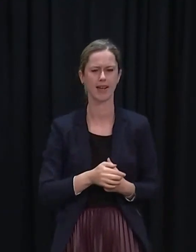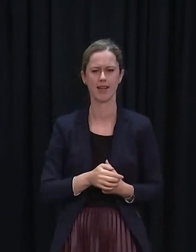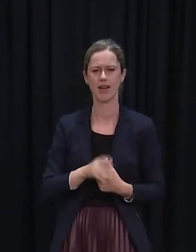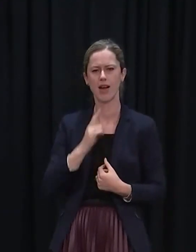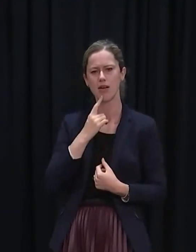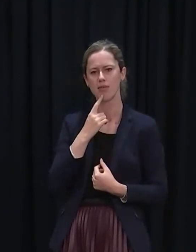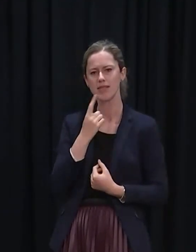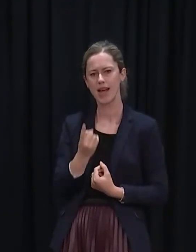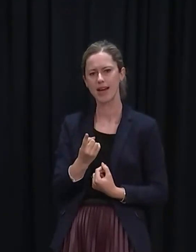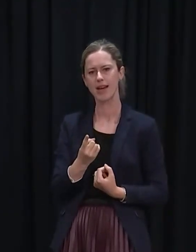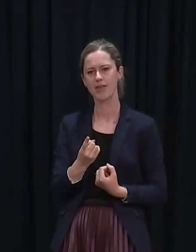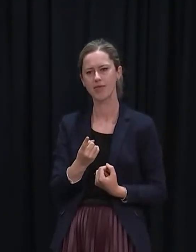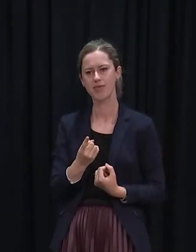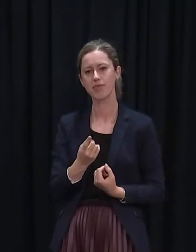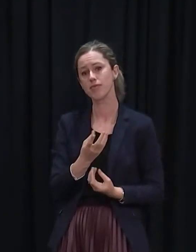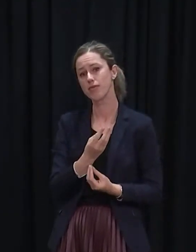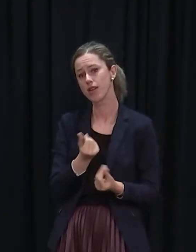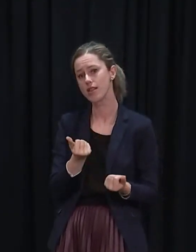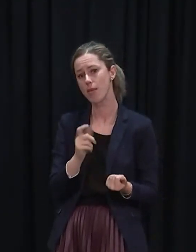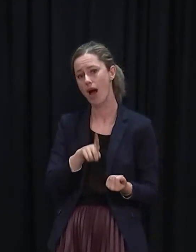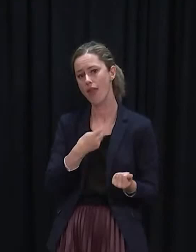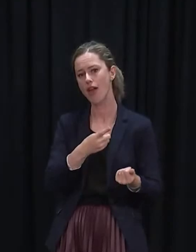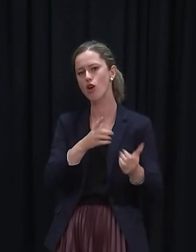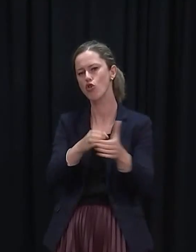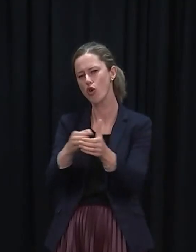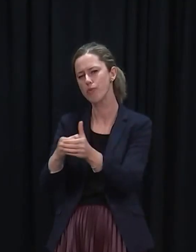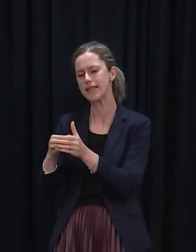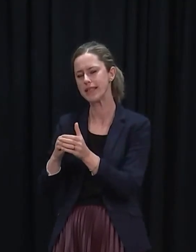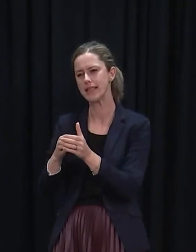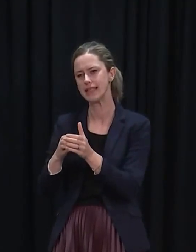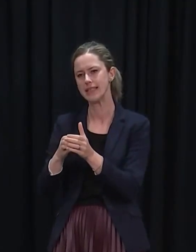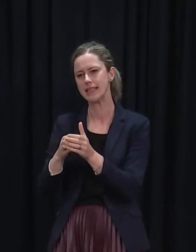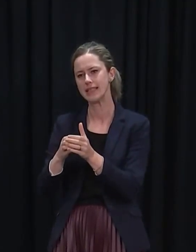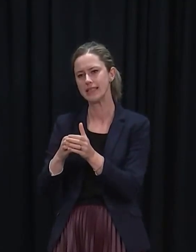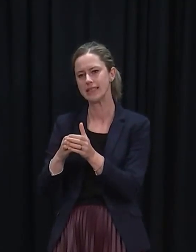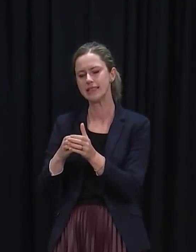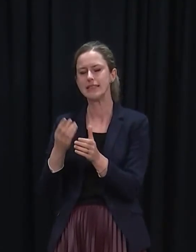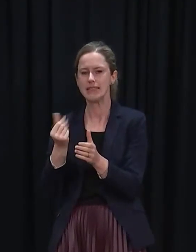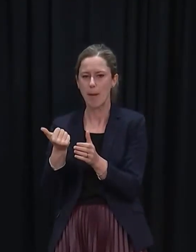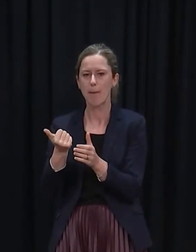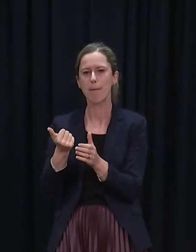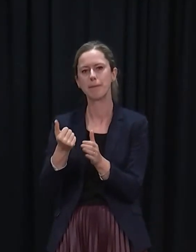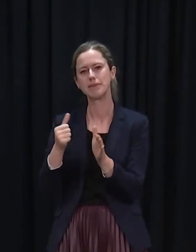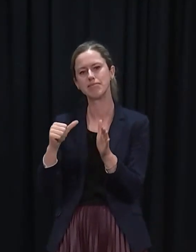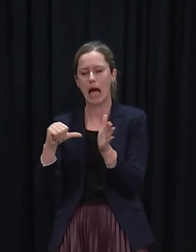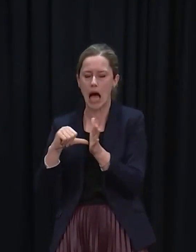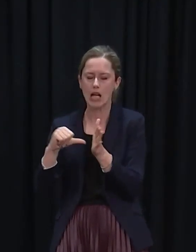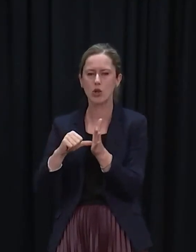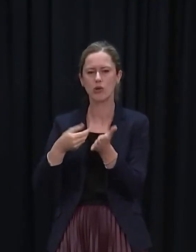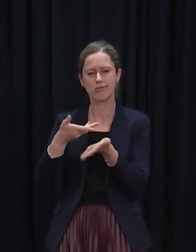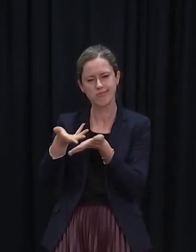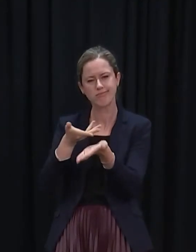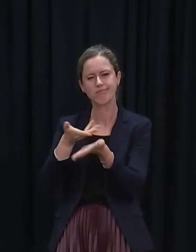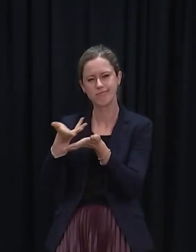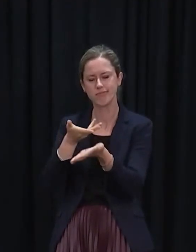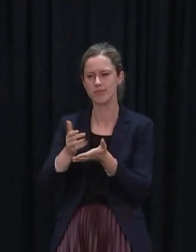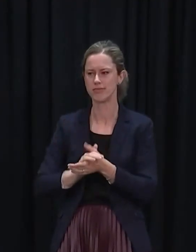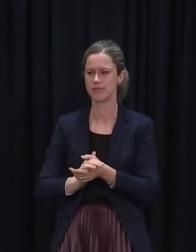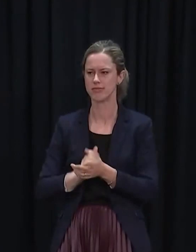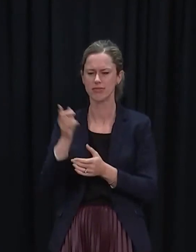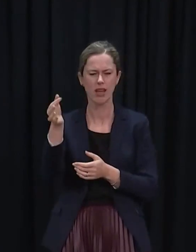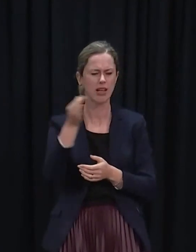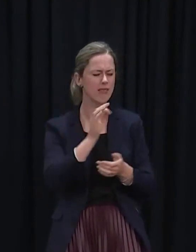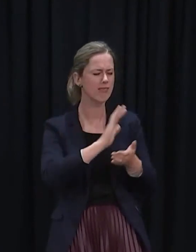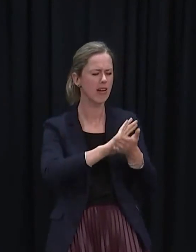just saying that, as with some of the other groups that we have dealt with, this is a more difficult to contact trace group of cases. What does